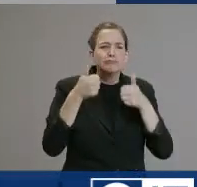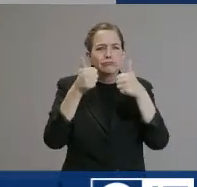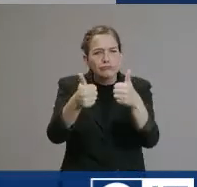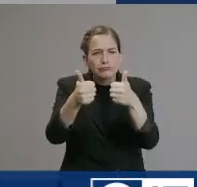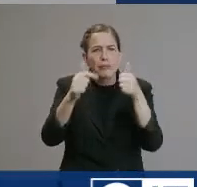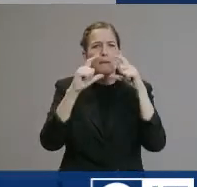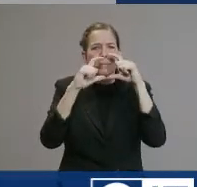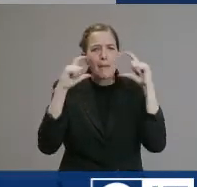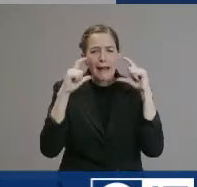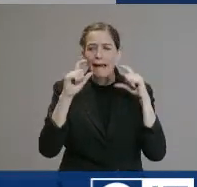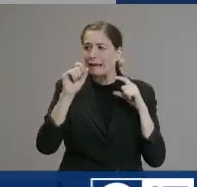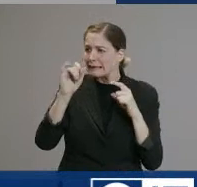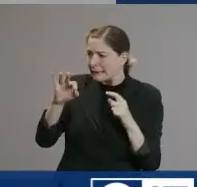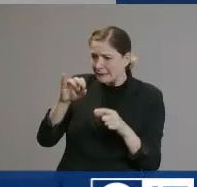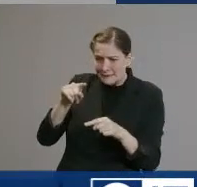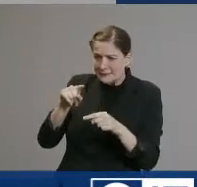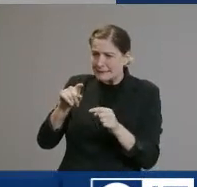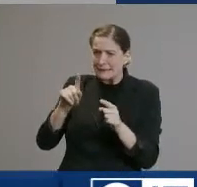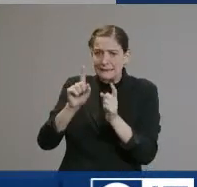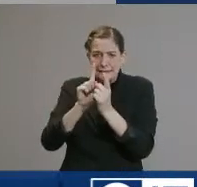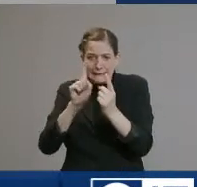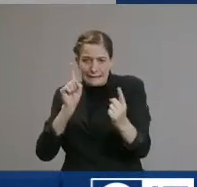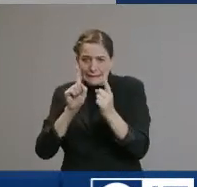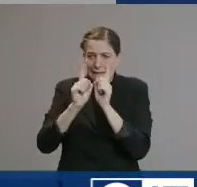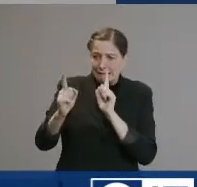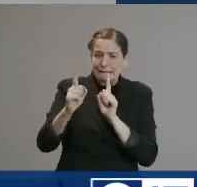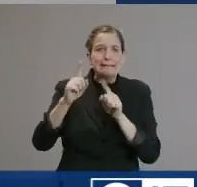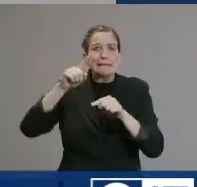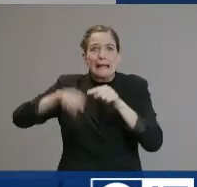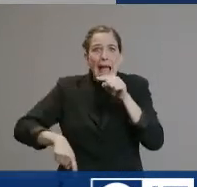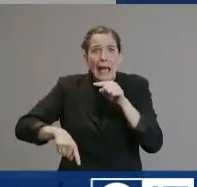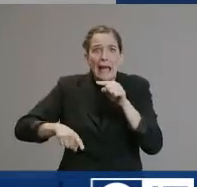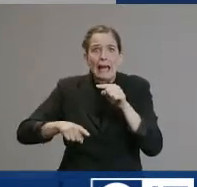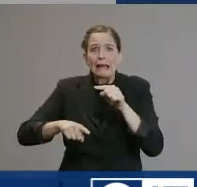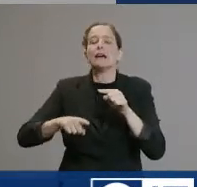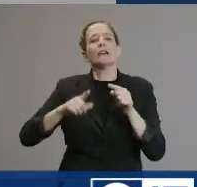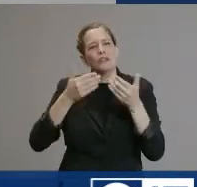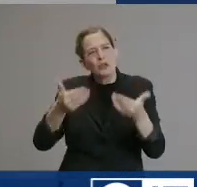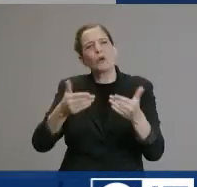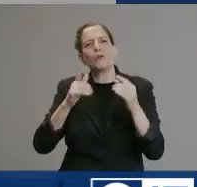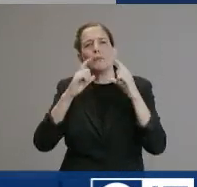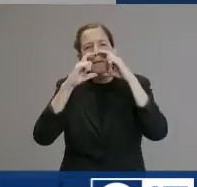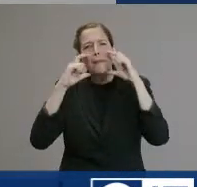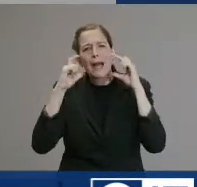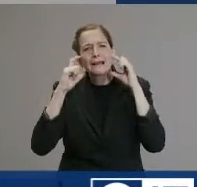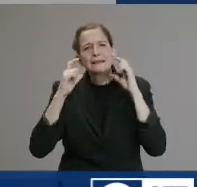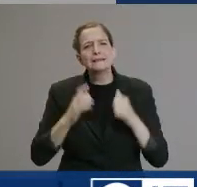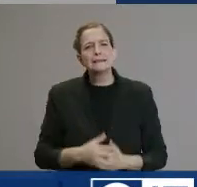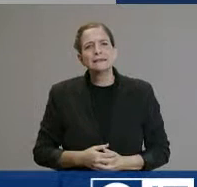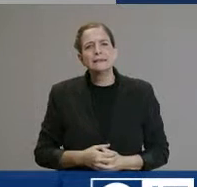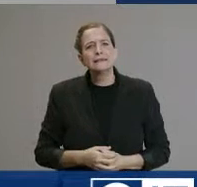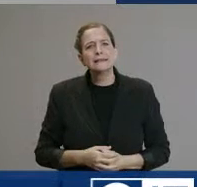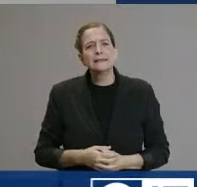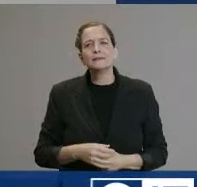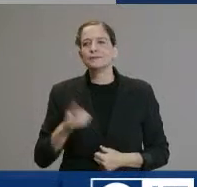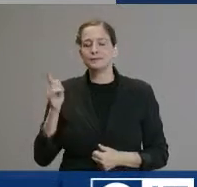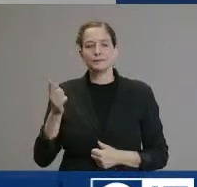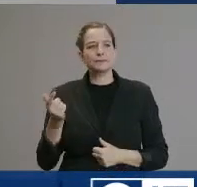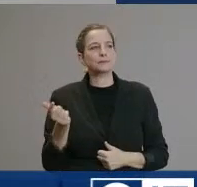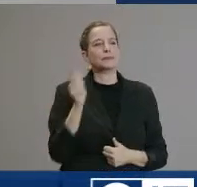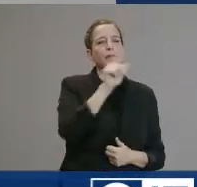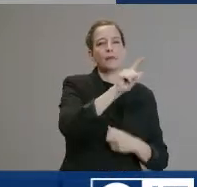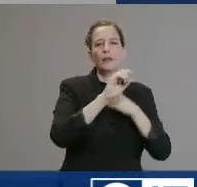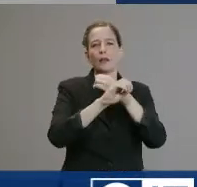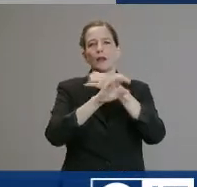distance, wear the mask. We're going to go to Zoom next. We're going to hear from Hank Stevenson from the Yellow Sheet. Hank, go